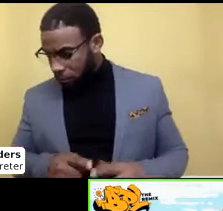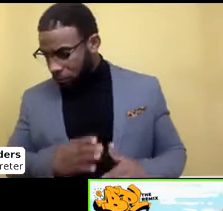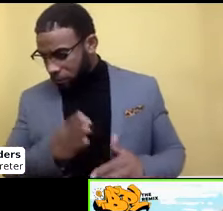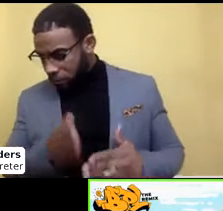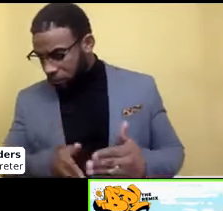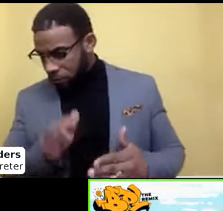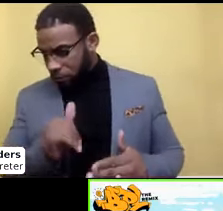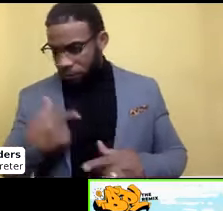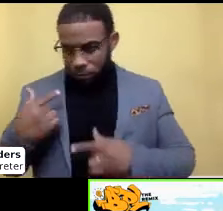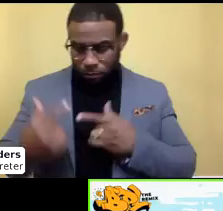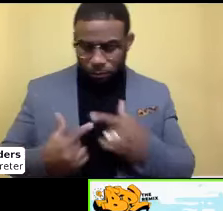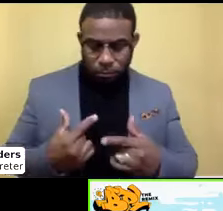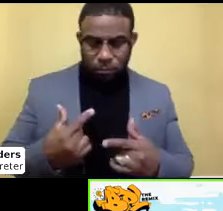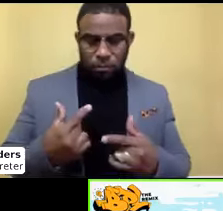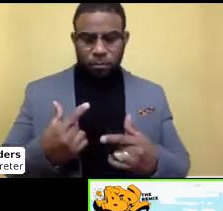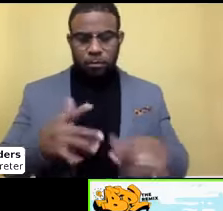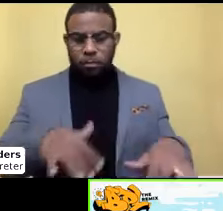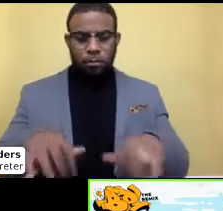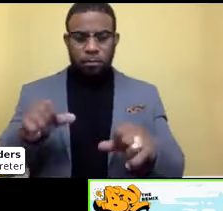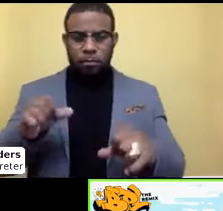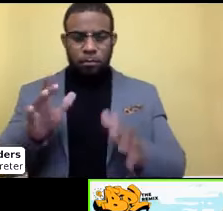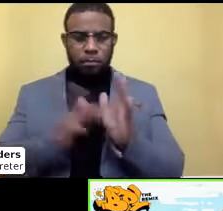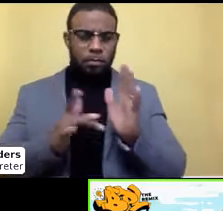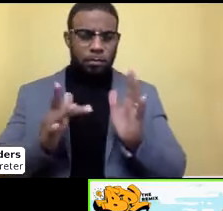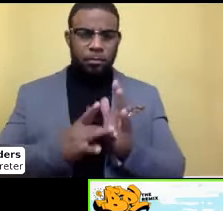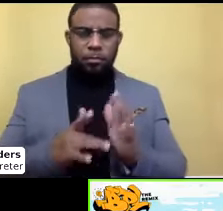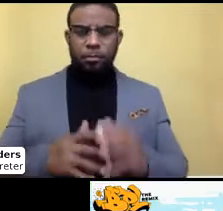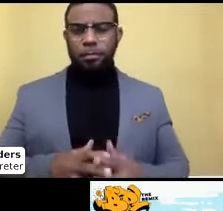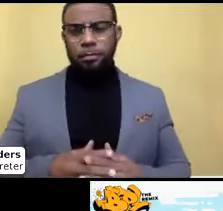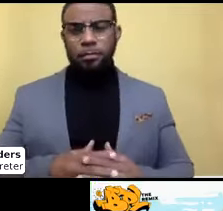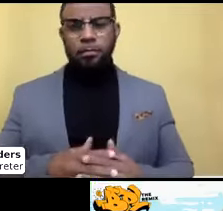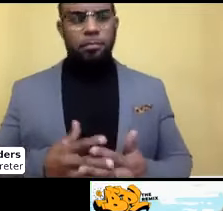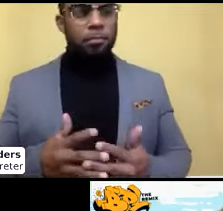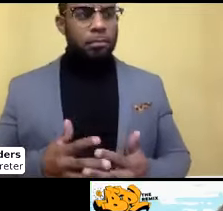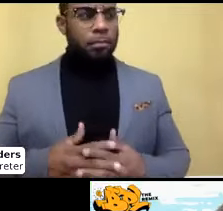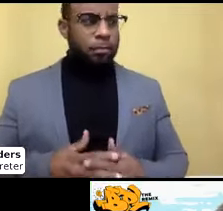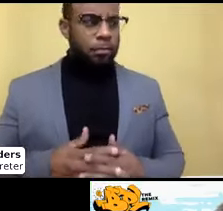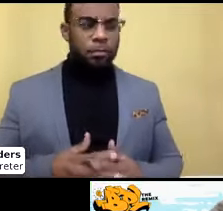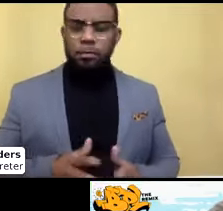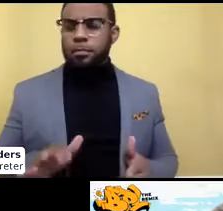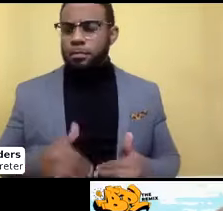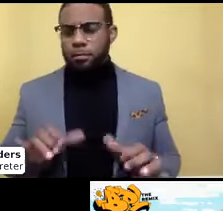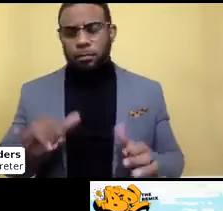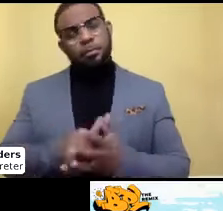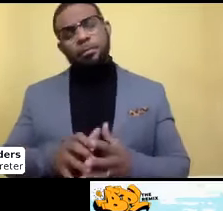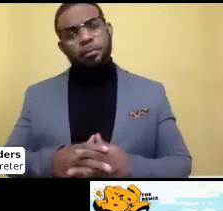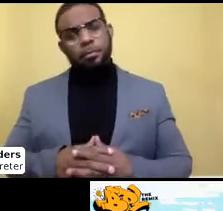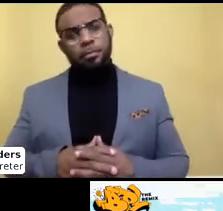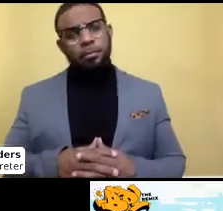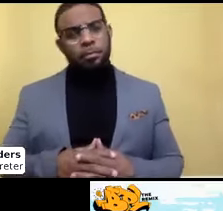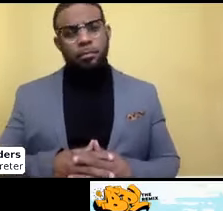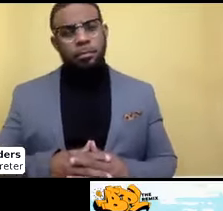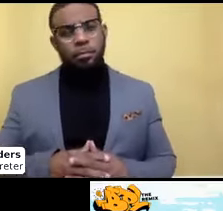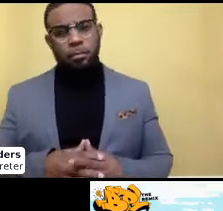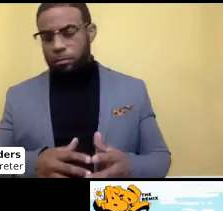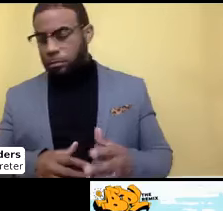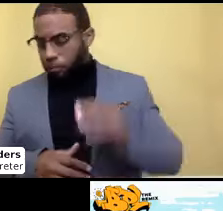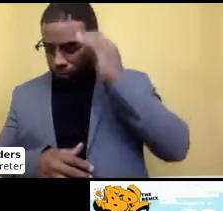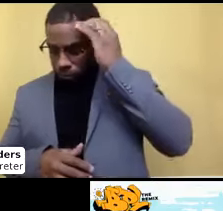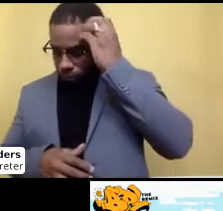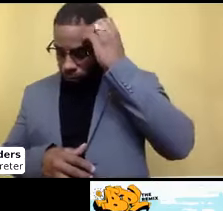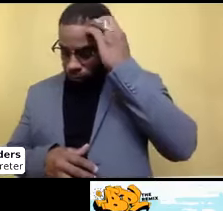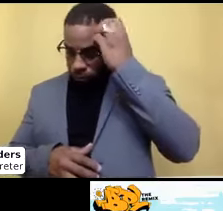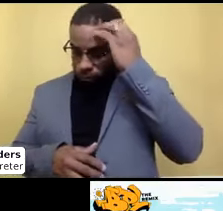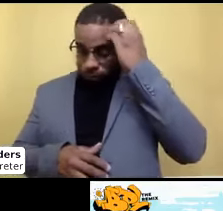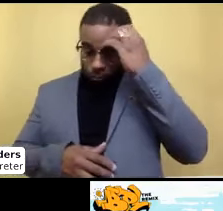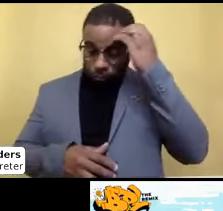that legacy of colonial exploitation? How do we do that? And What are and your I'm recommendations? and